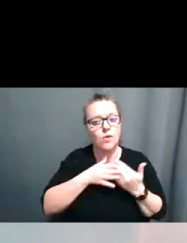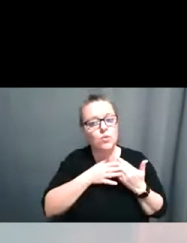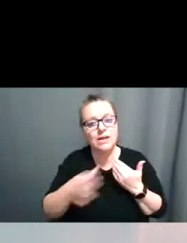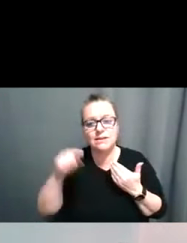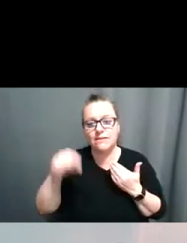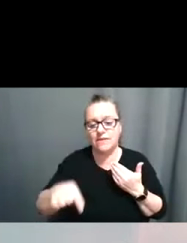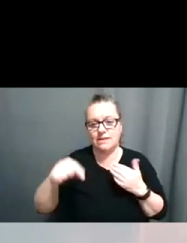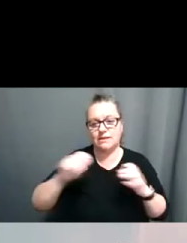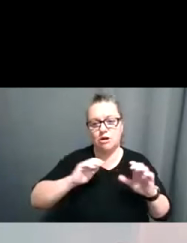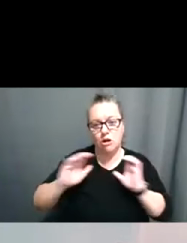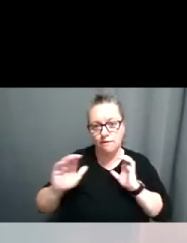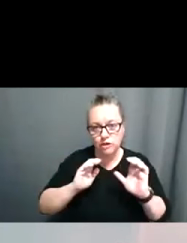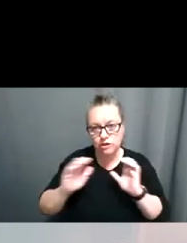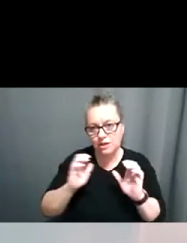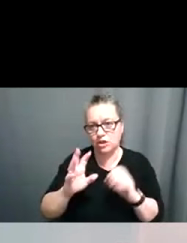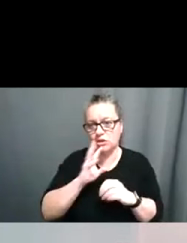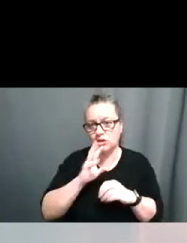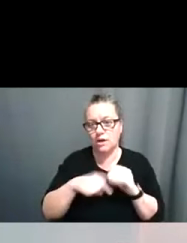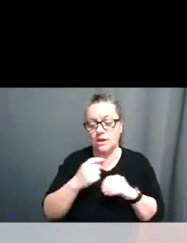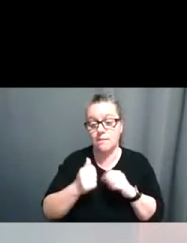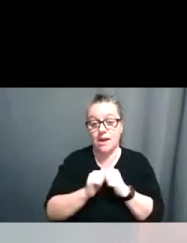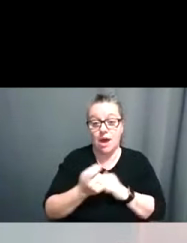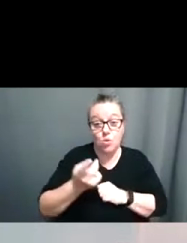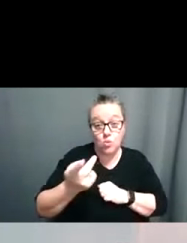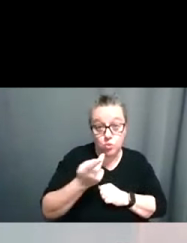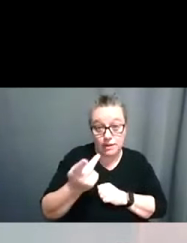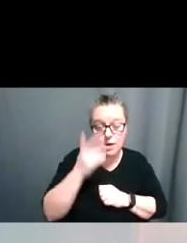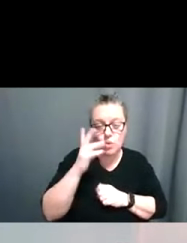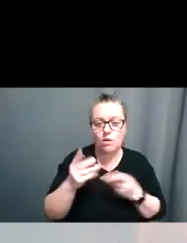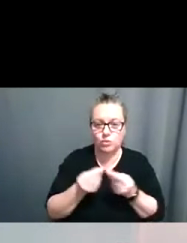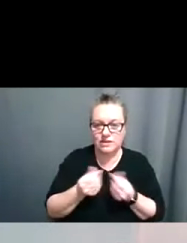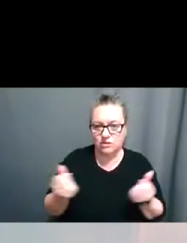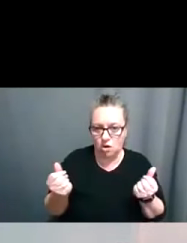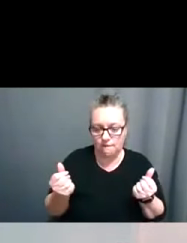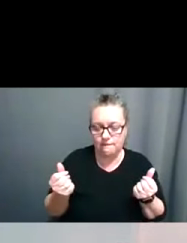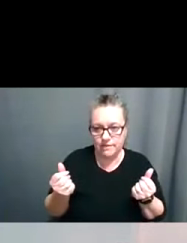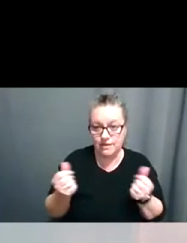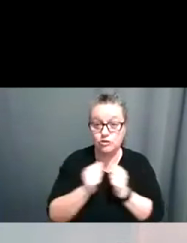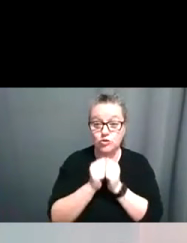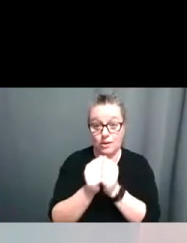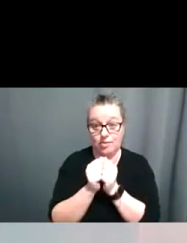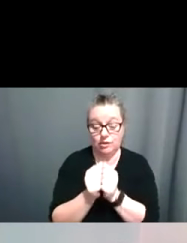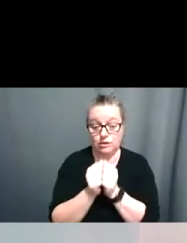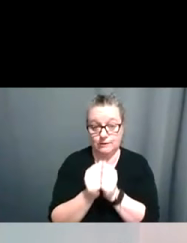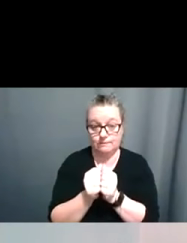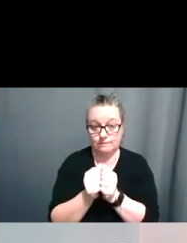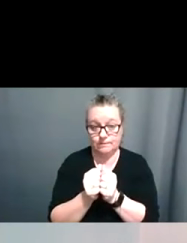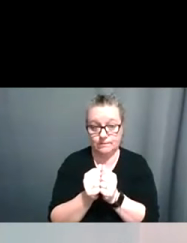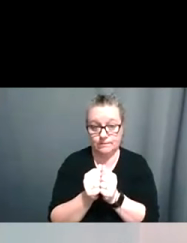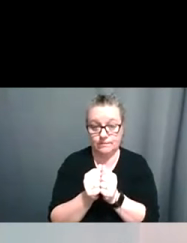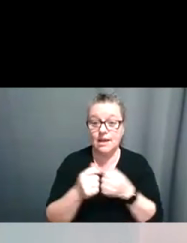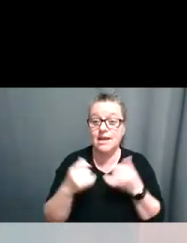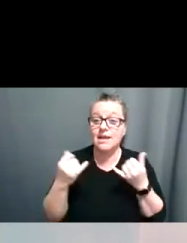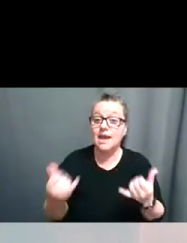this conversation talking about how we are going to resolve this together. Now